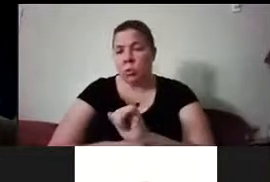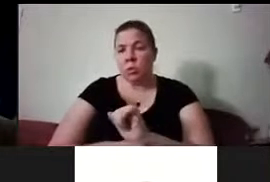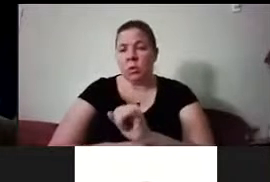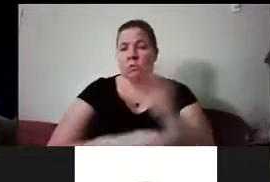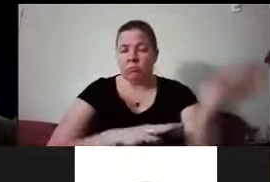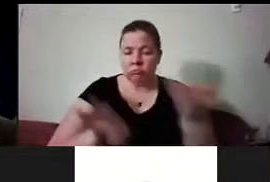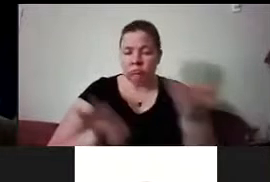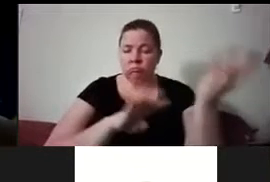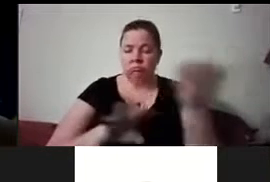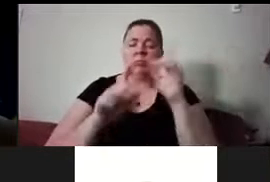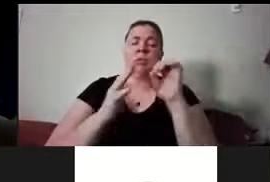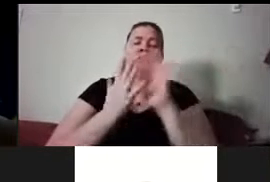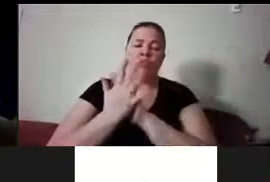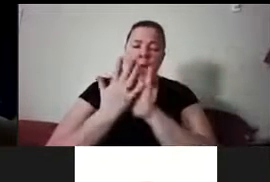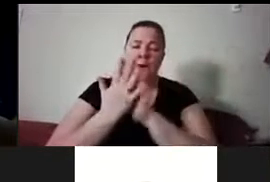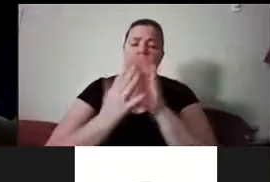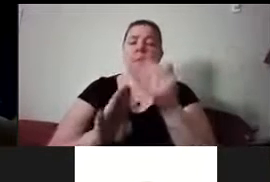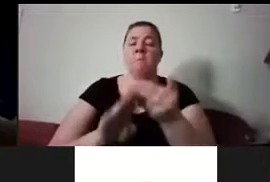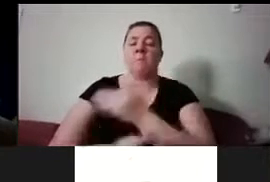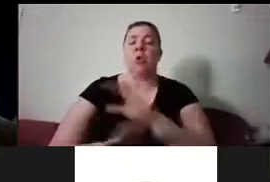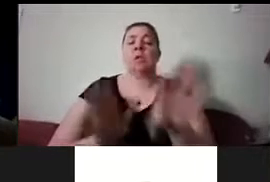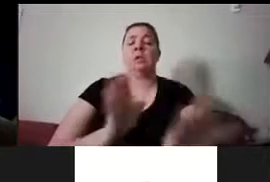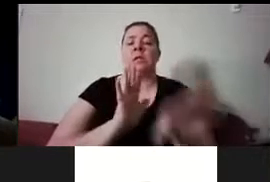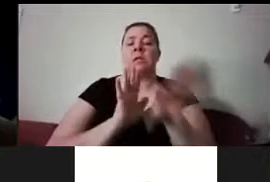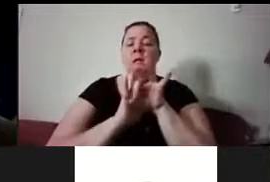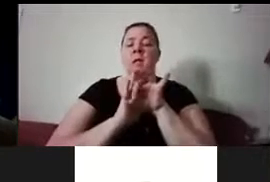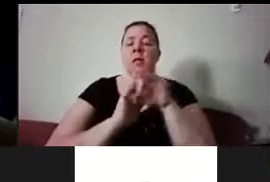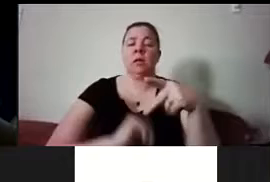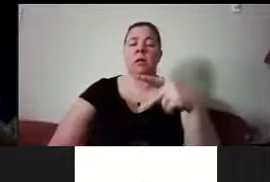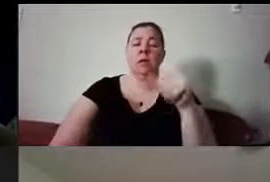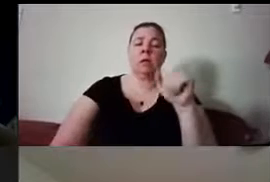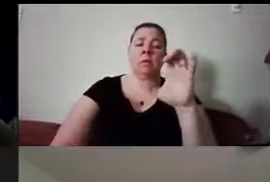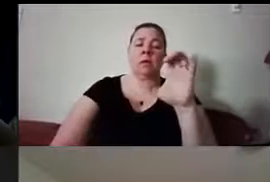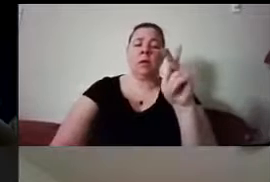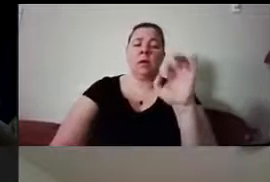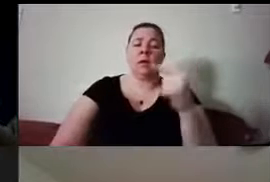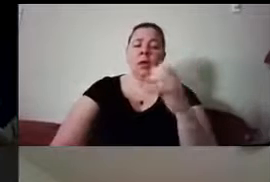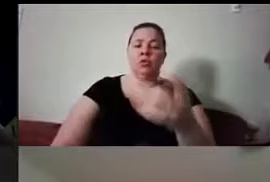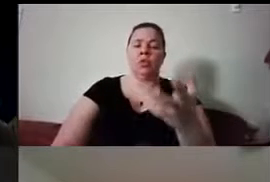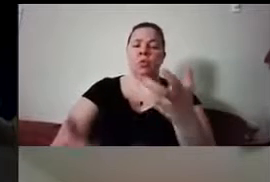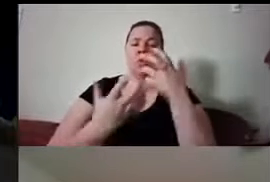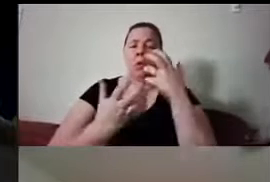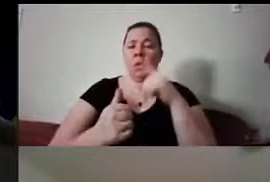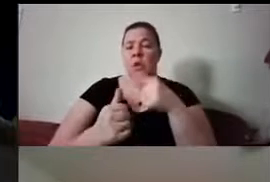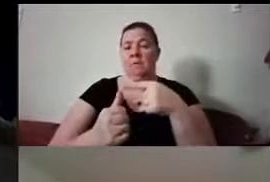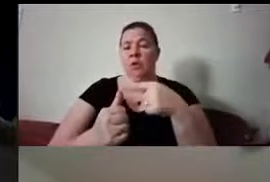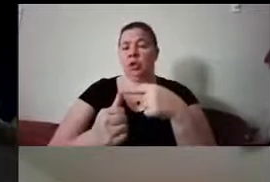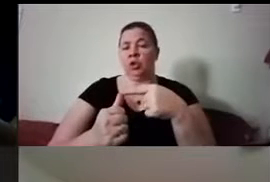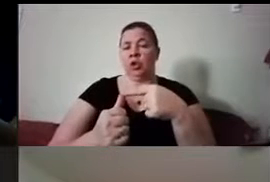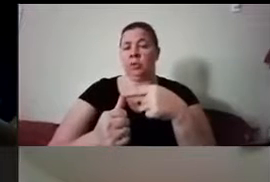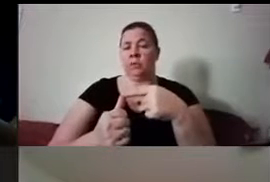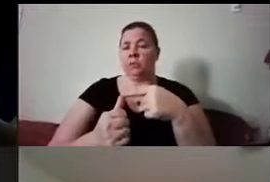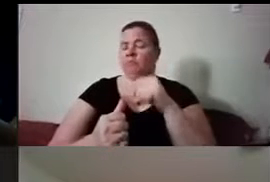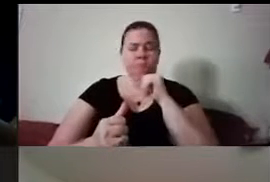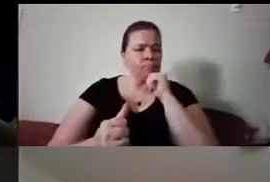traffic before you get to select the package you want. Okay, firstly,